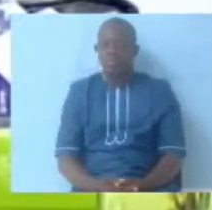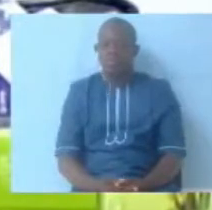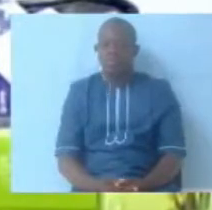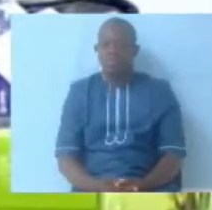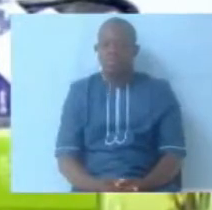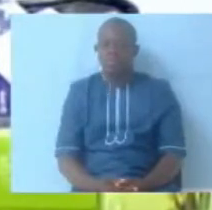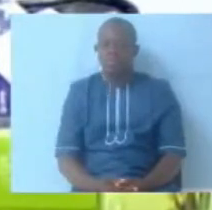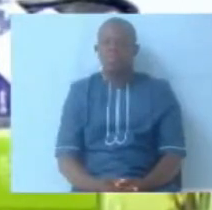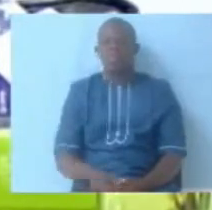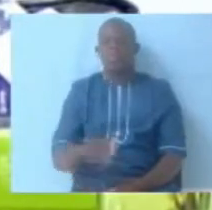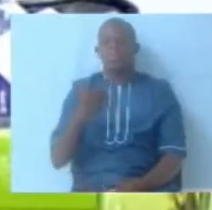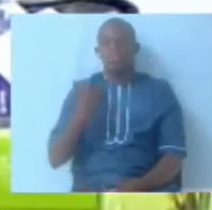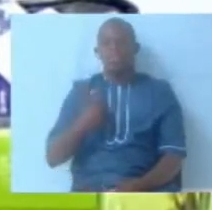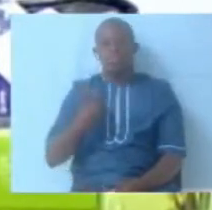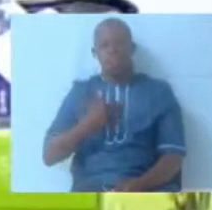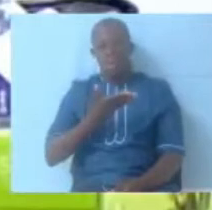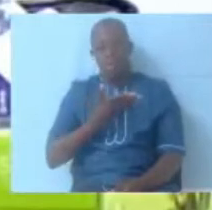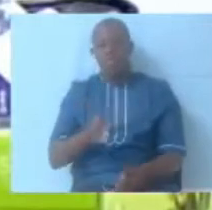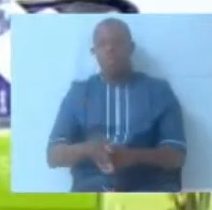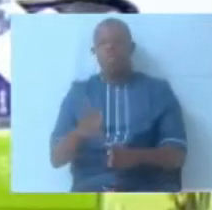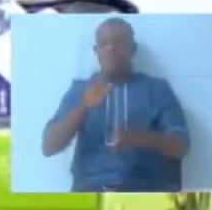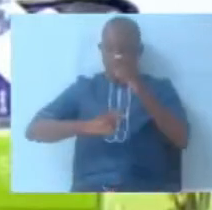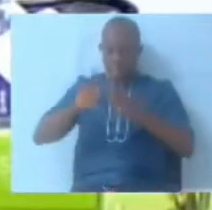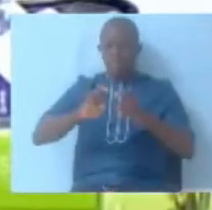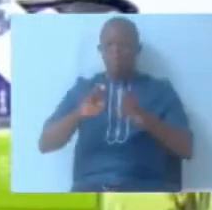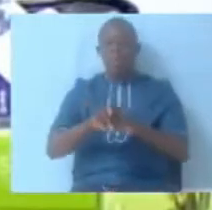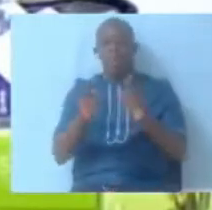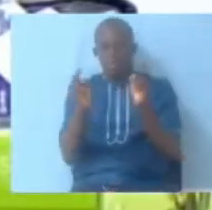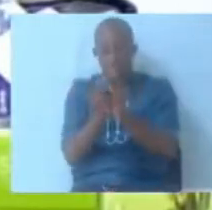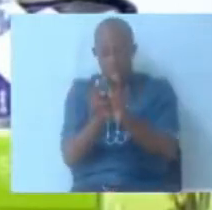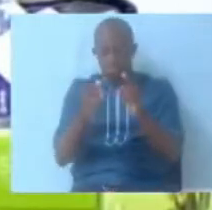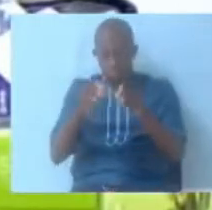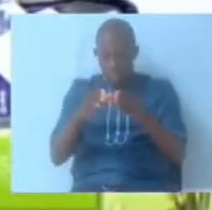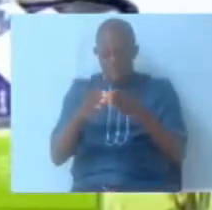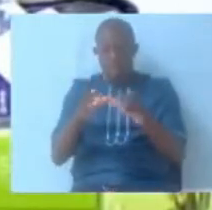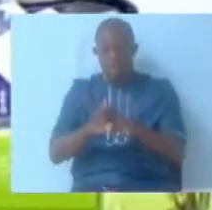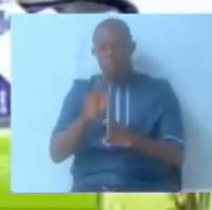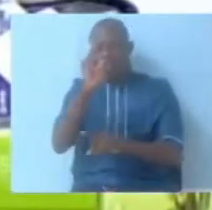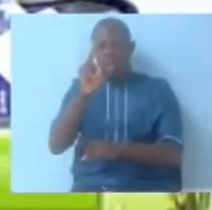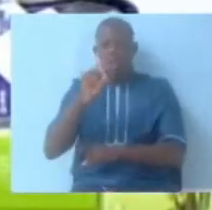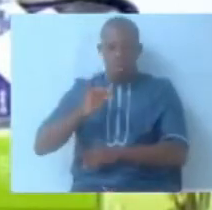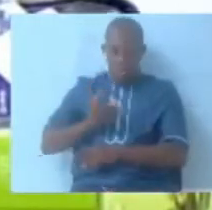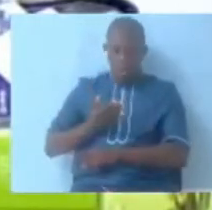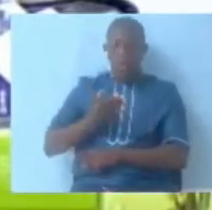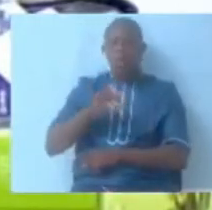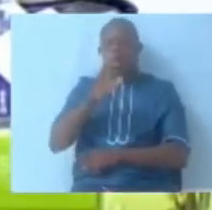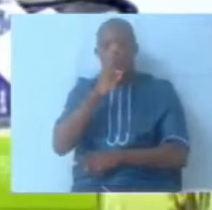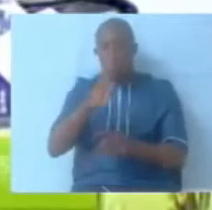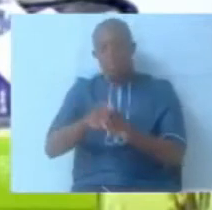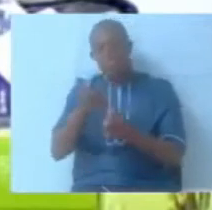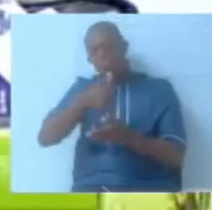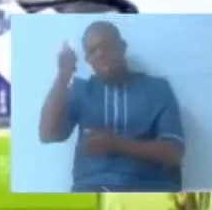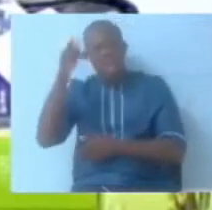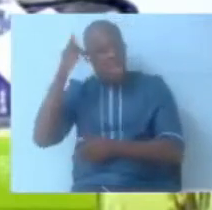name of Mrs. Scott, wife of former Liberian ambassador to the Gambia. Ina tamola makoiro nyining Mrs. Scott meya